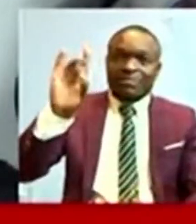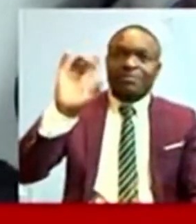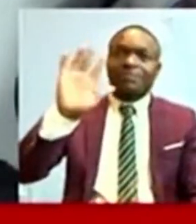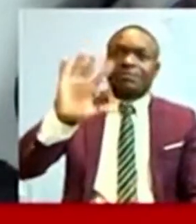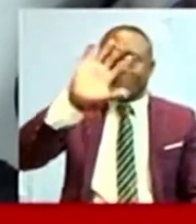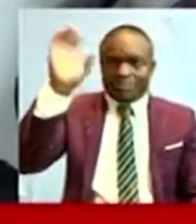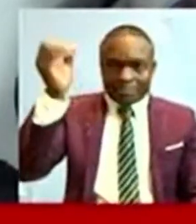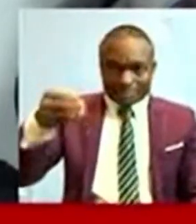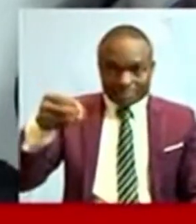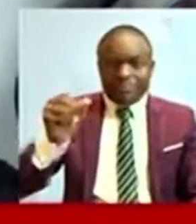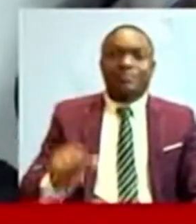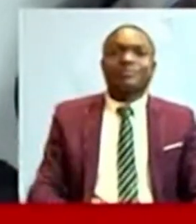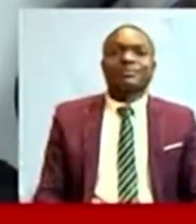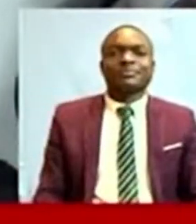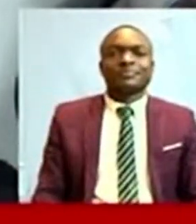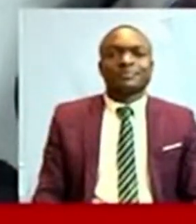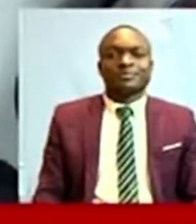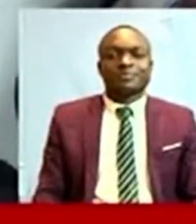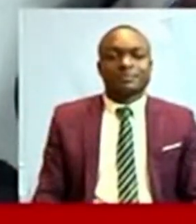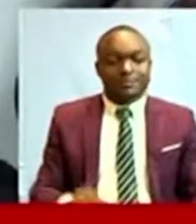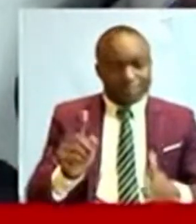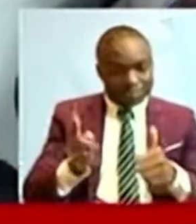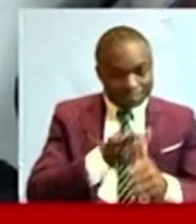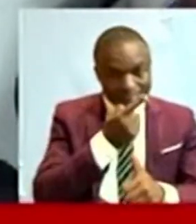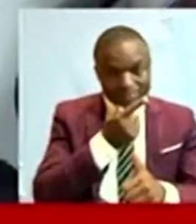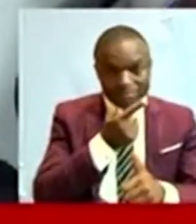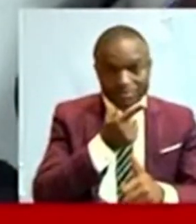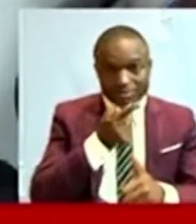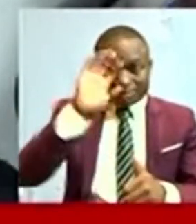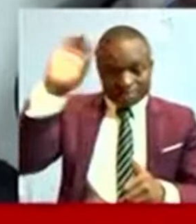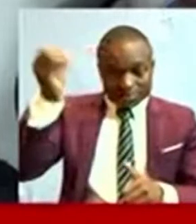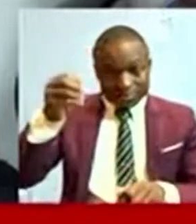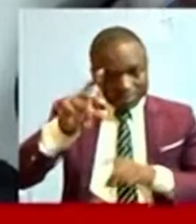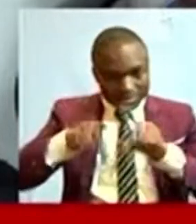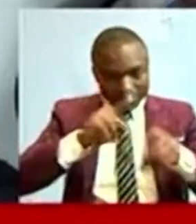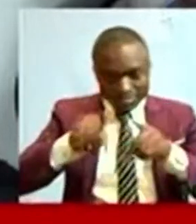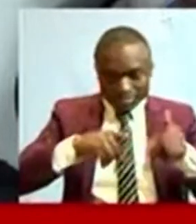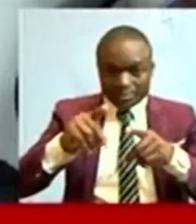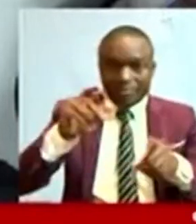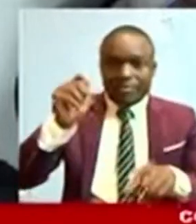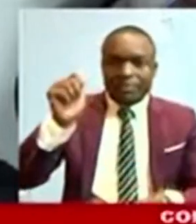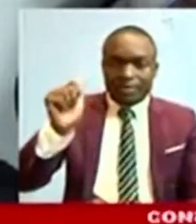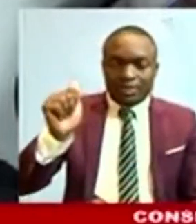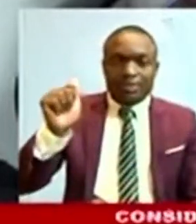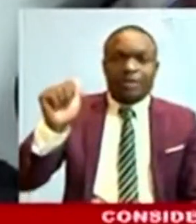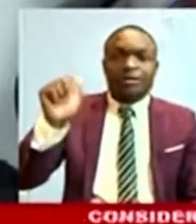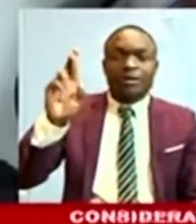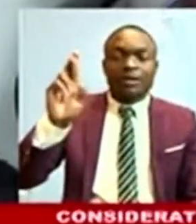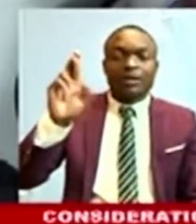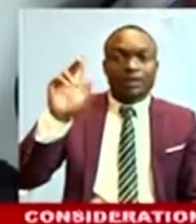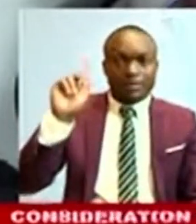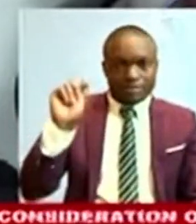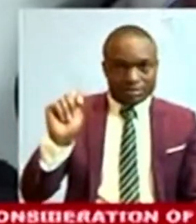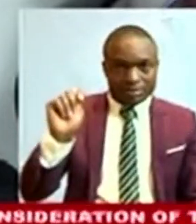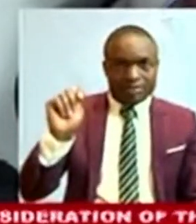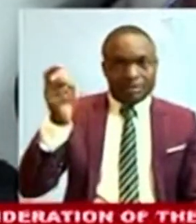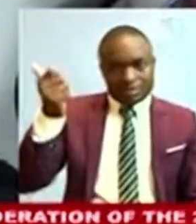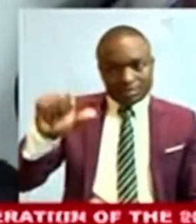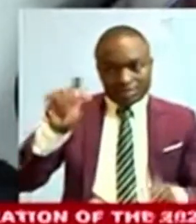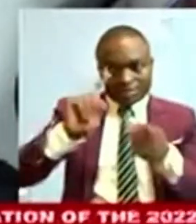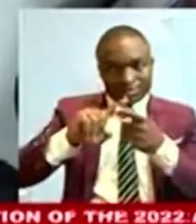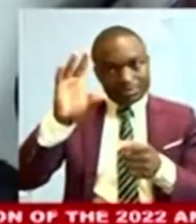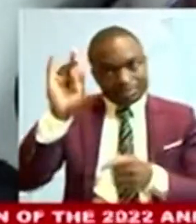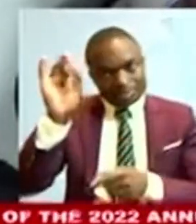85%. The next one is percentage of people on ART between 10 to 19.